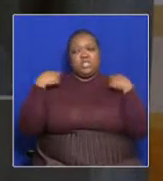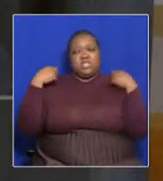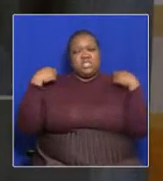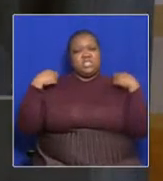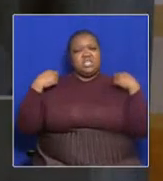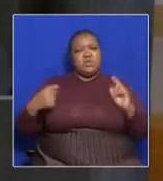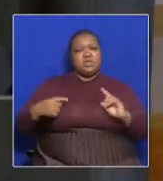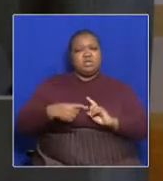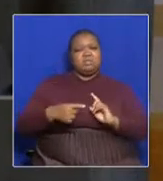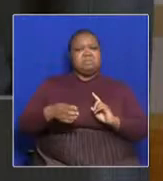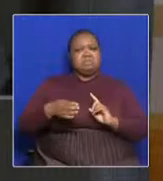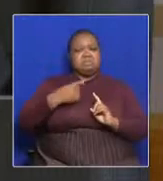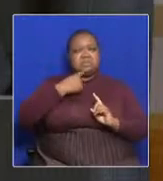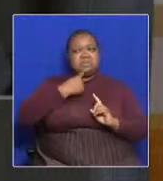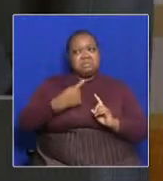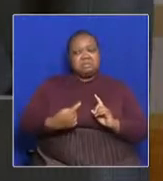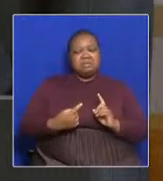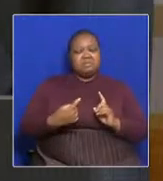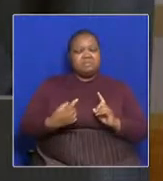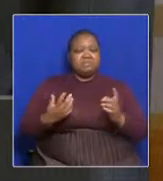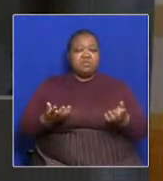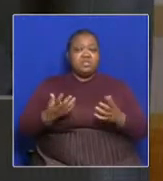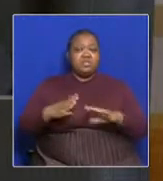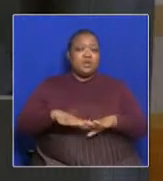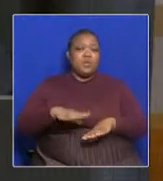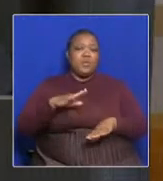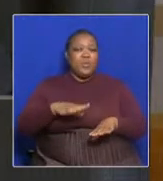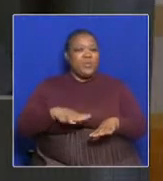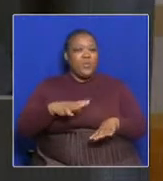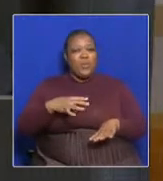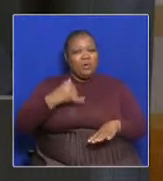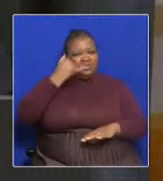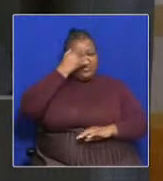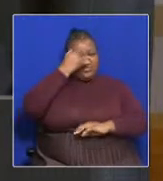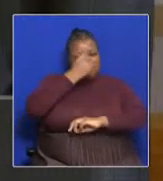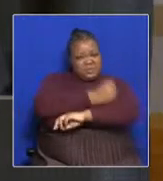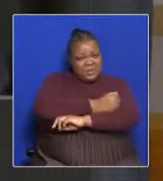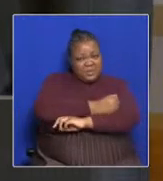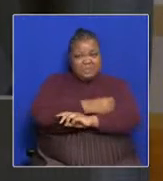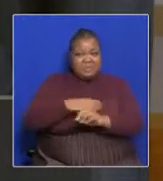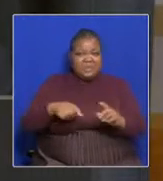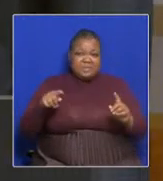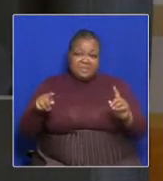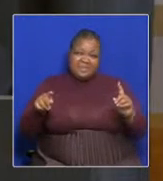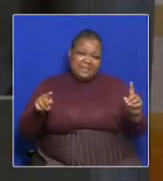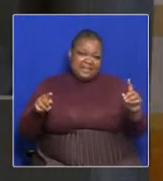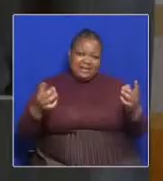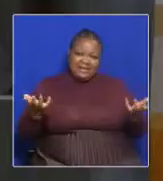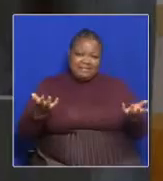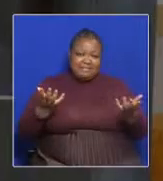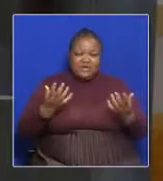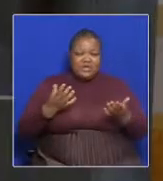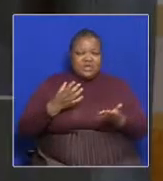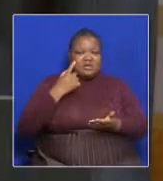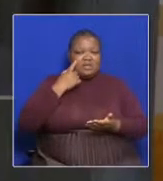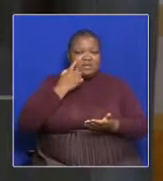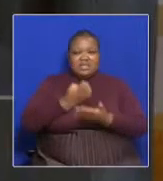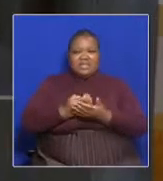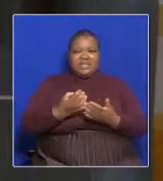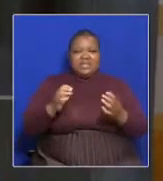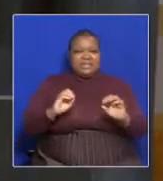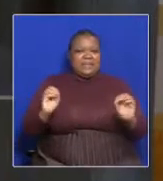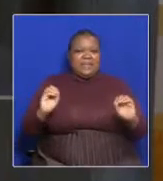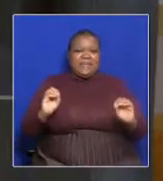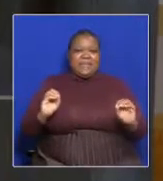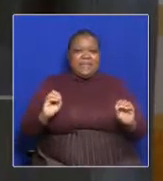fact, there was much more than this, it will be your word against theirs. We have no record, proper record, official record of